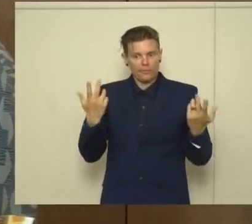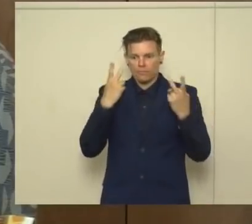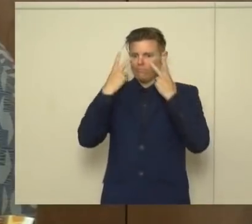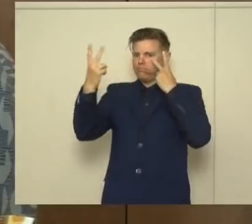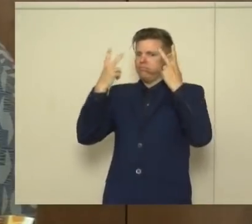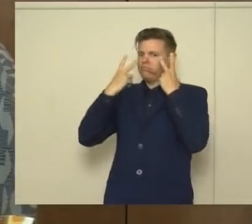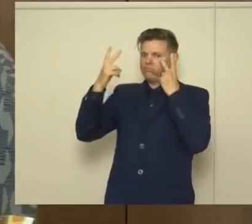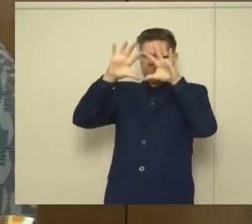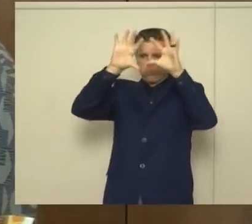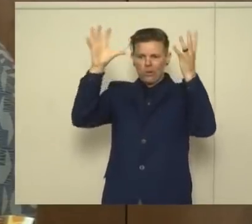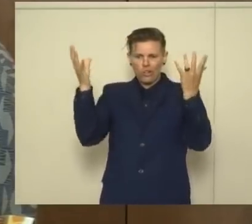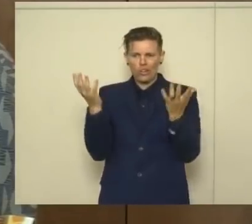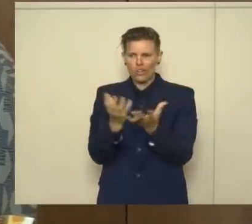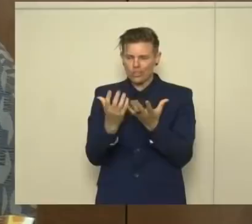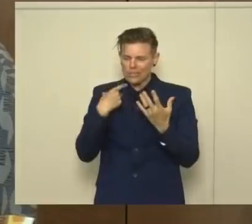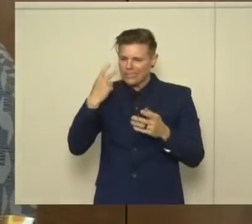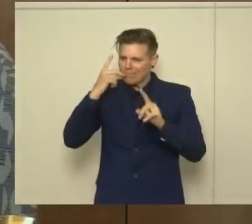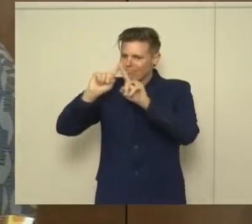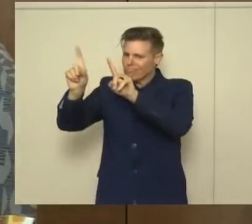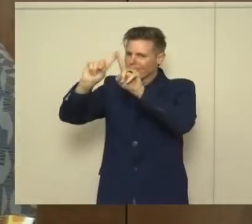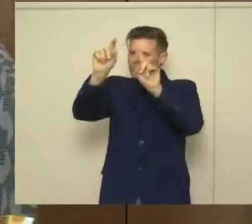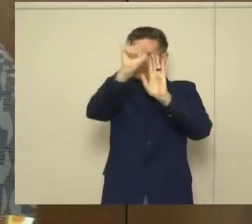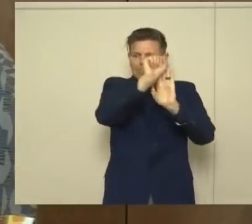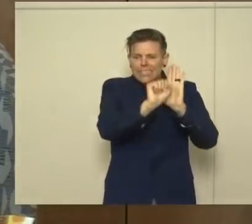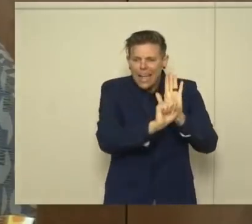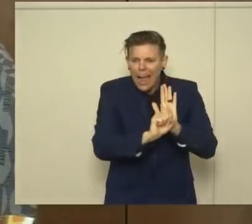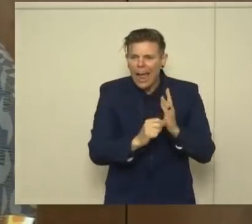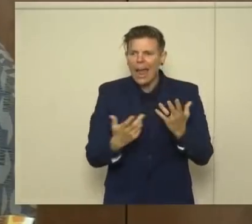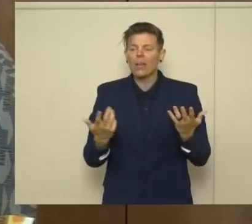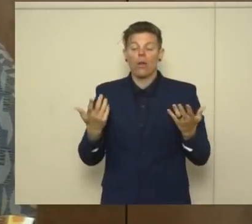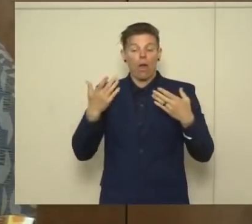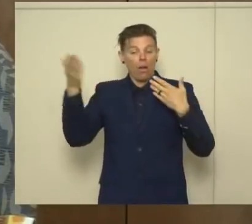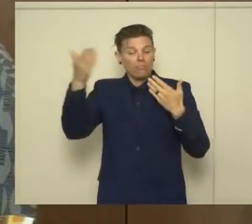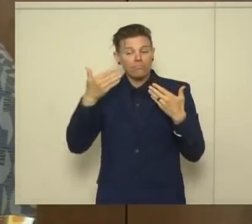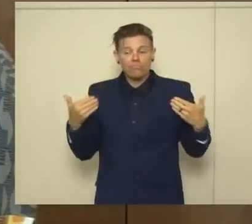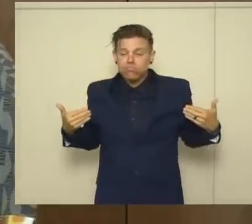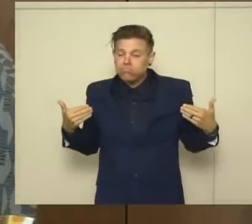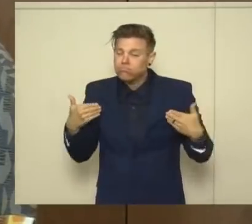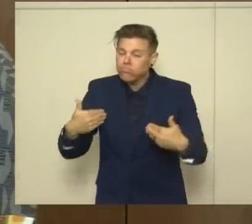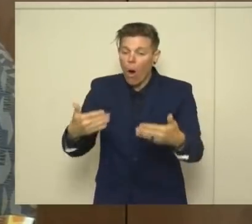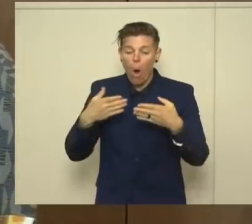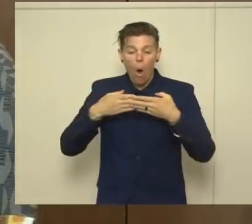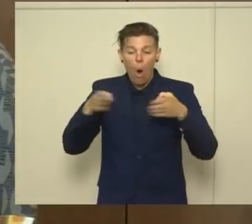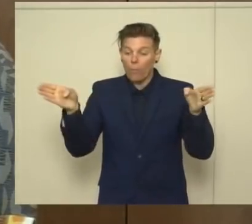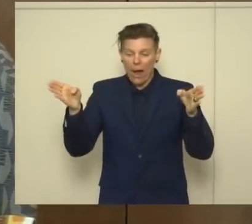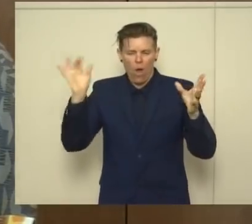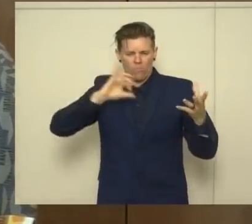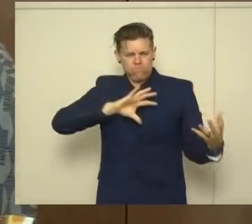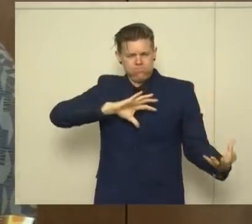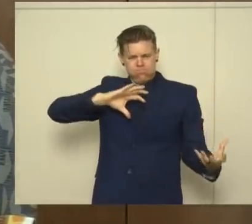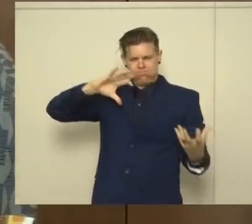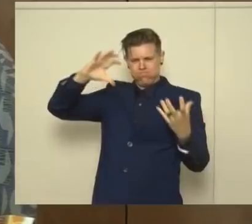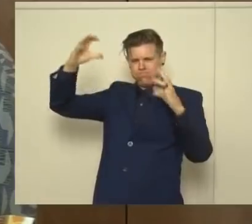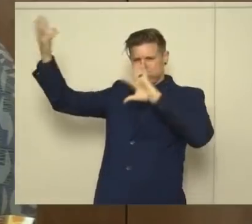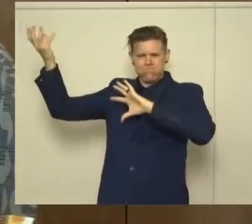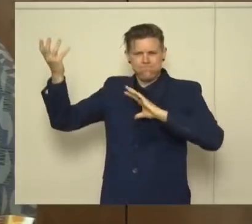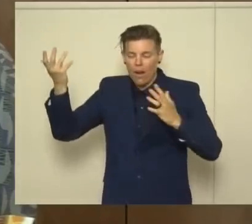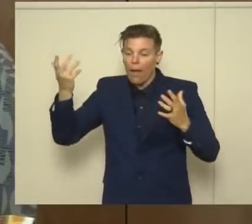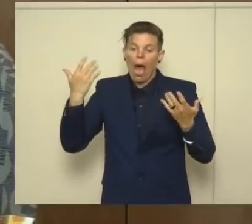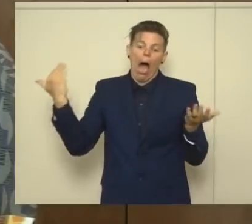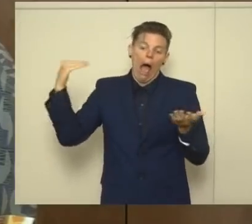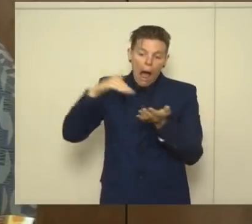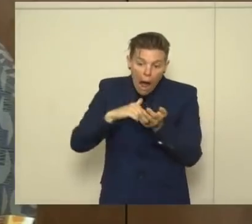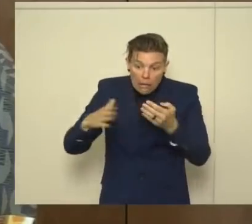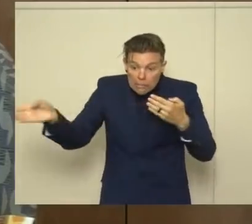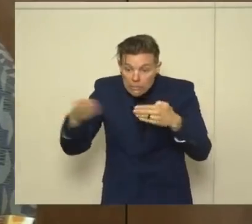the examples of where it's just not working. And then you have to manage it all, in person